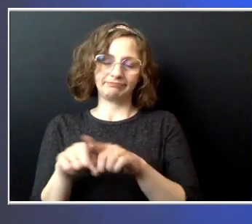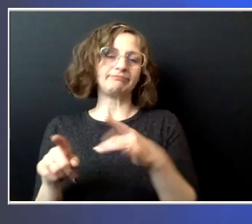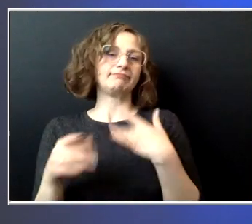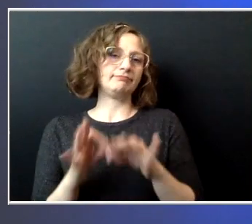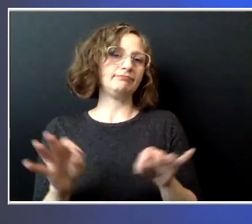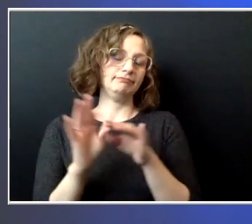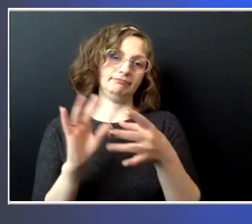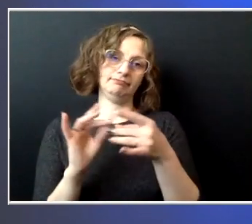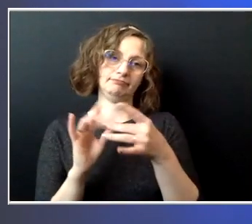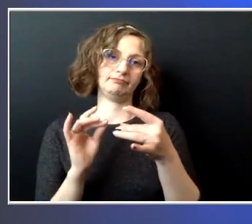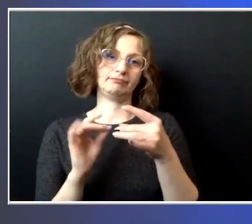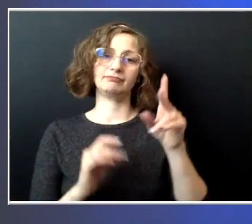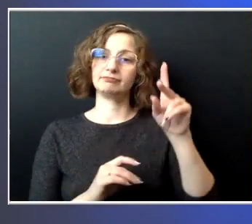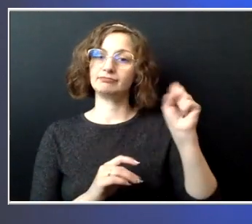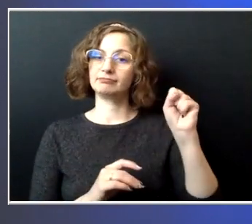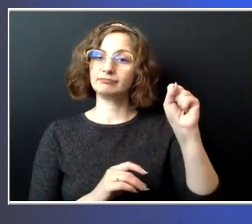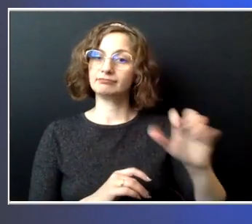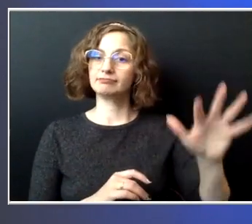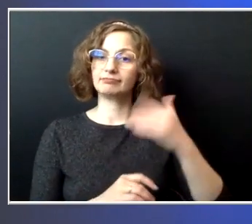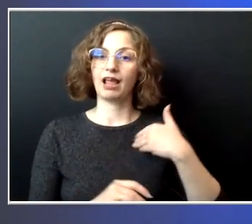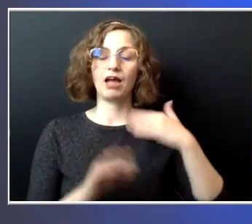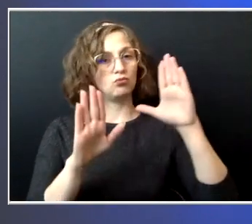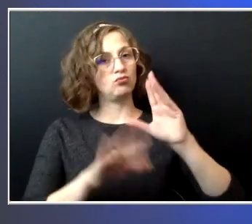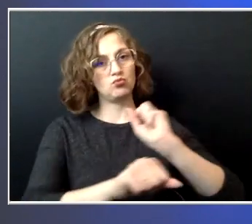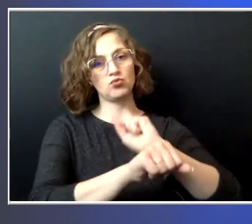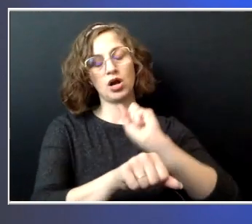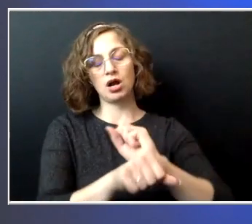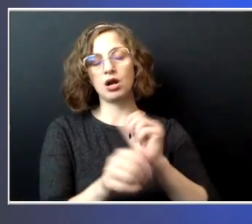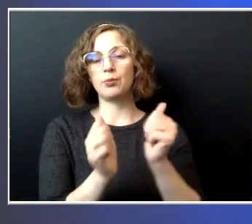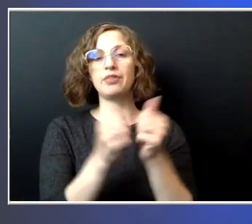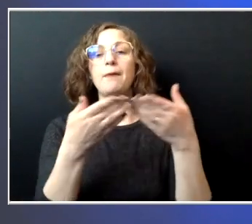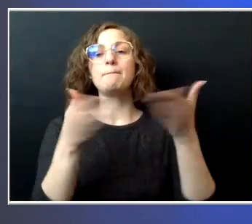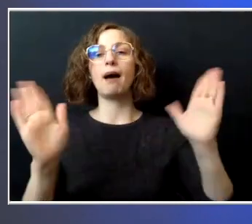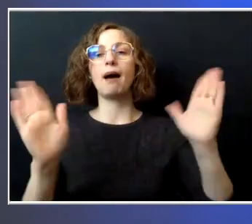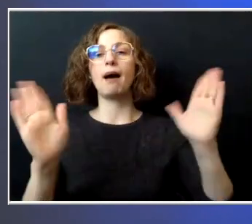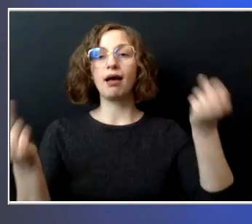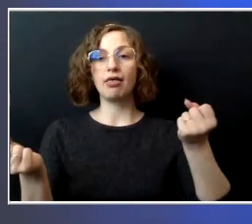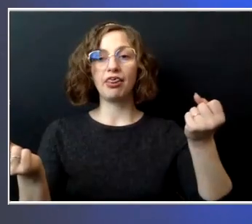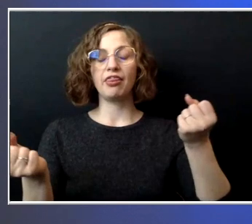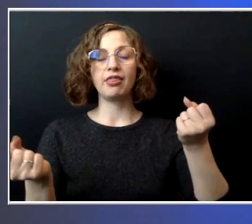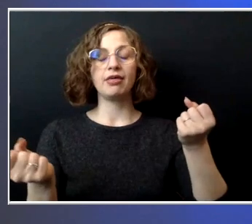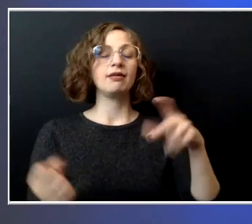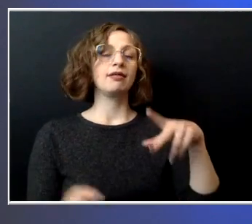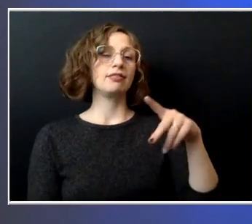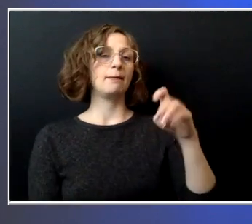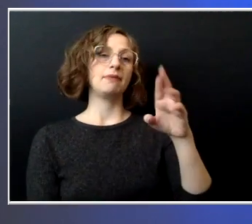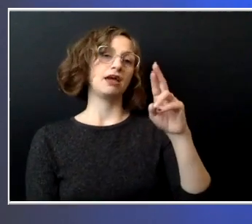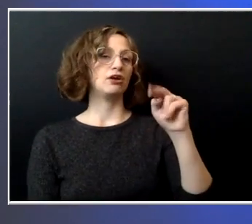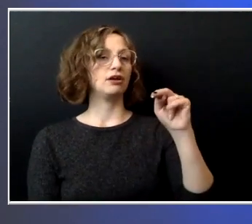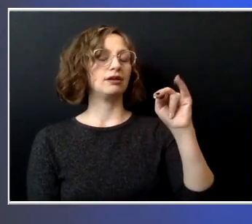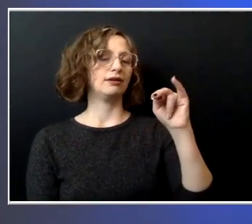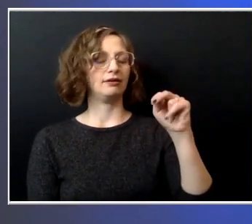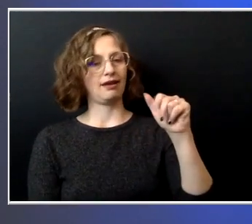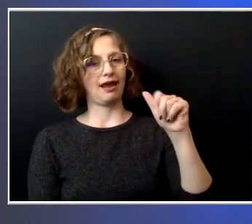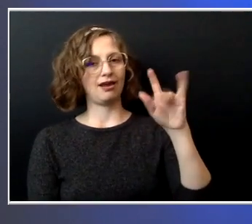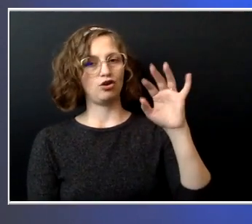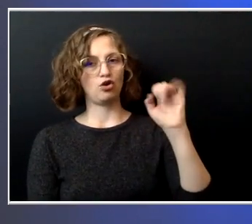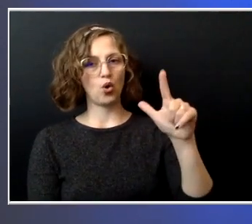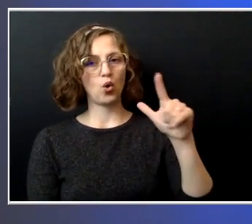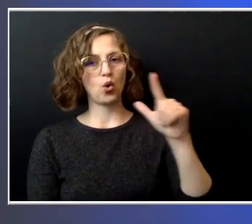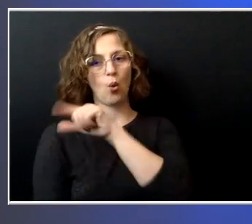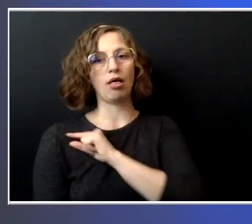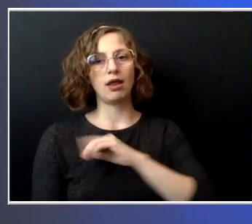across Kansas with a public health approach. The Kansas Perinatal Quality Collaborative, along with, the Kansas